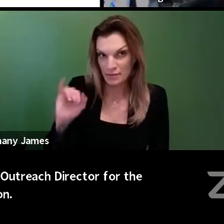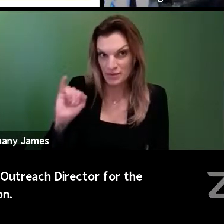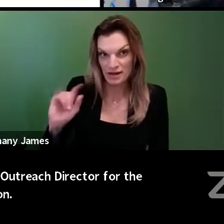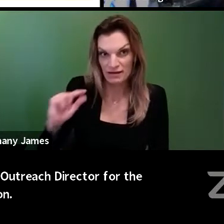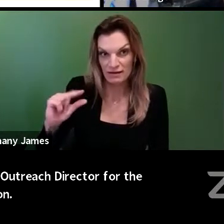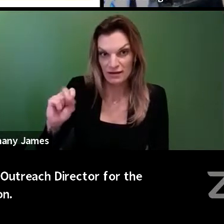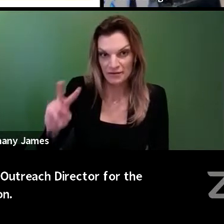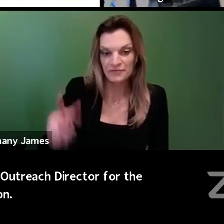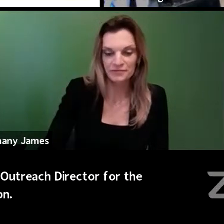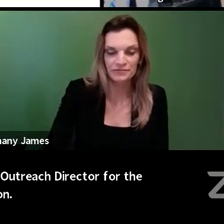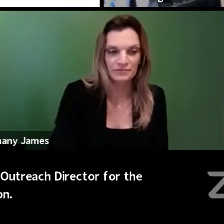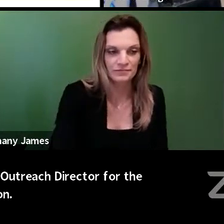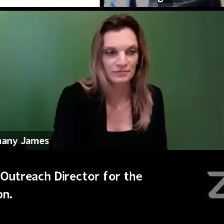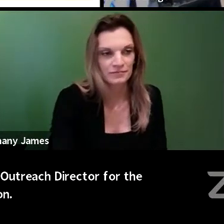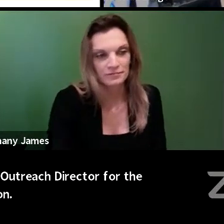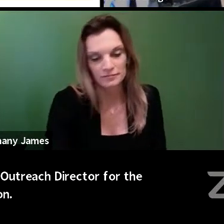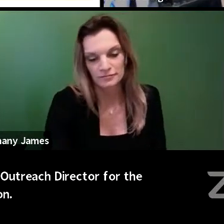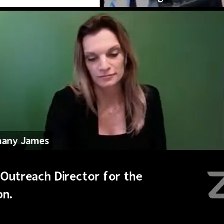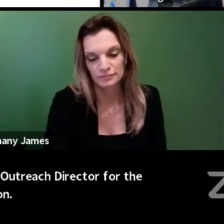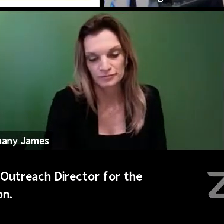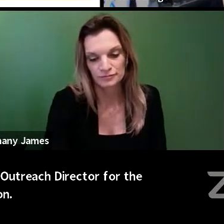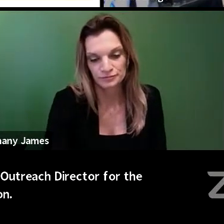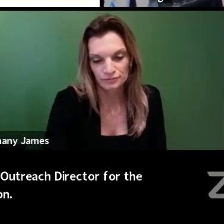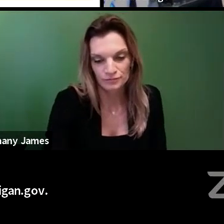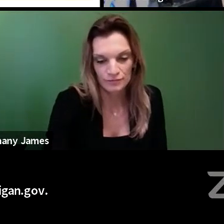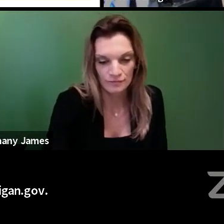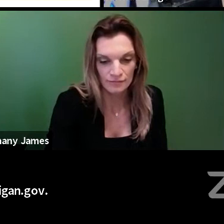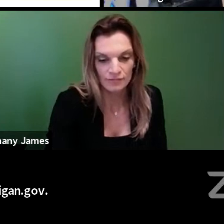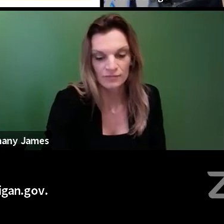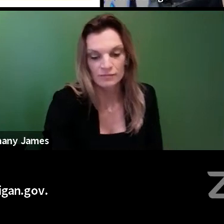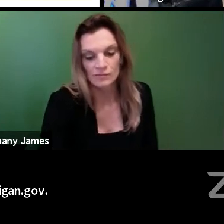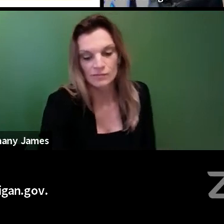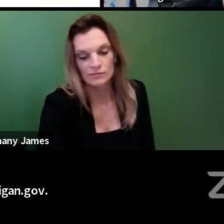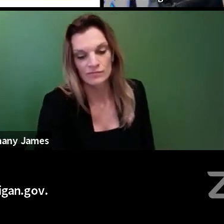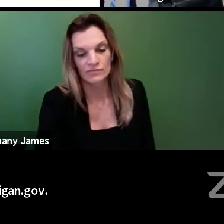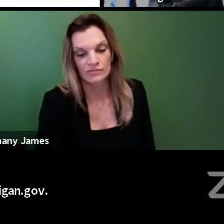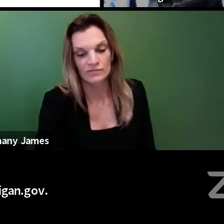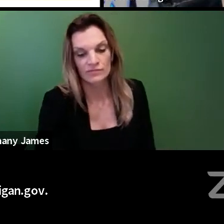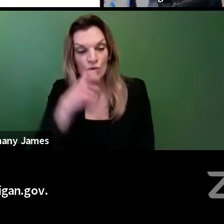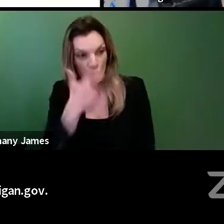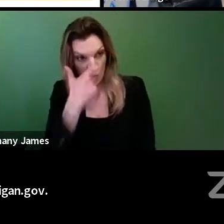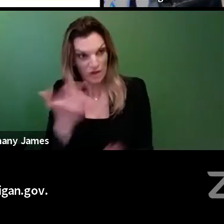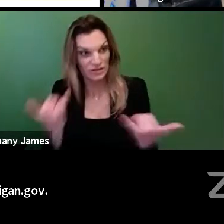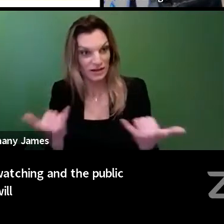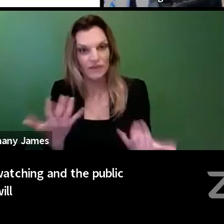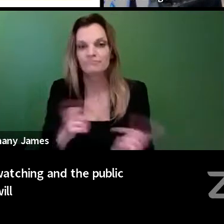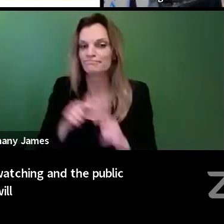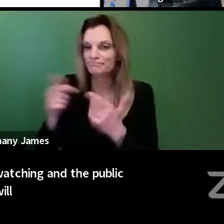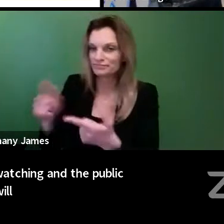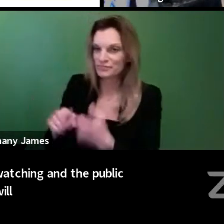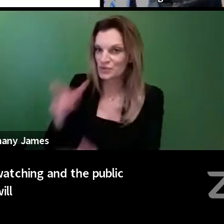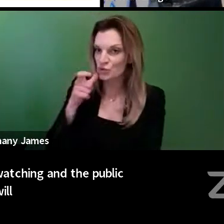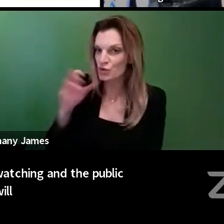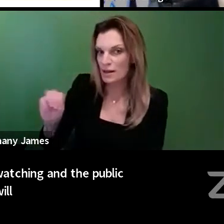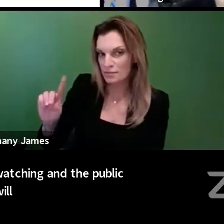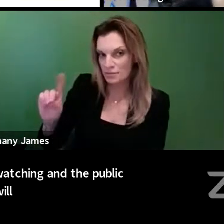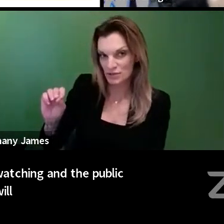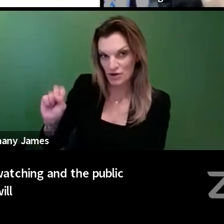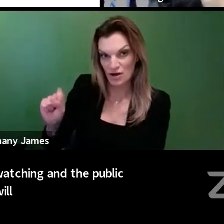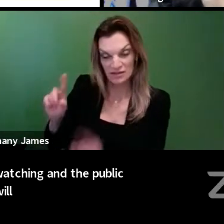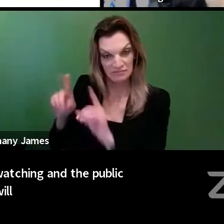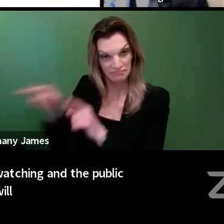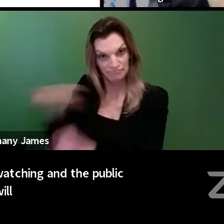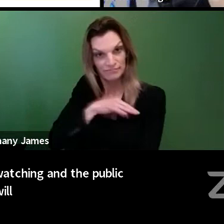woodse3@michigan.gov. For the purposes of the public watching and the public record, I will now turn to the Michigan Department of State